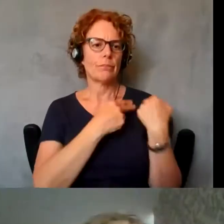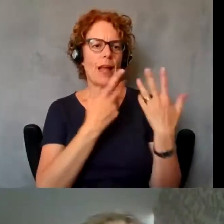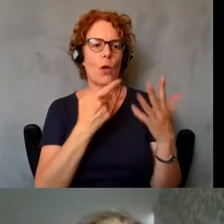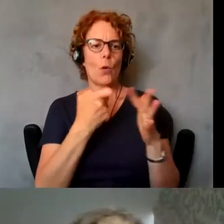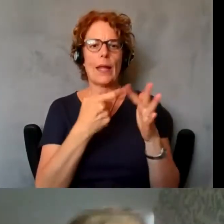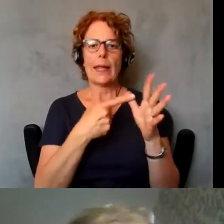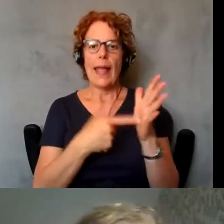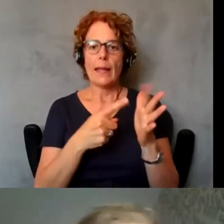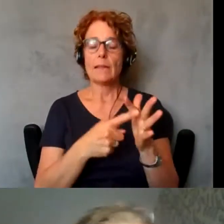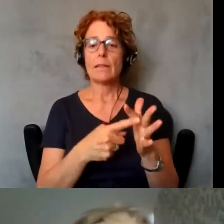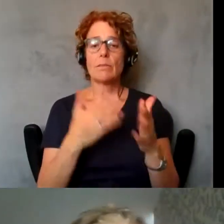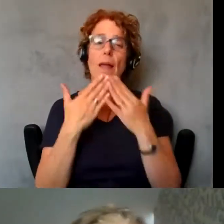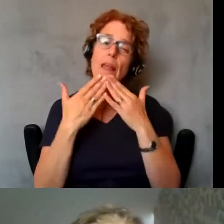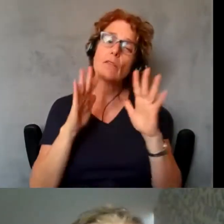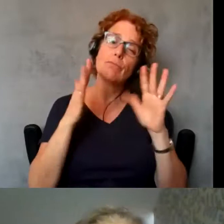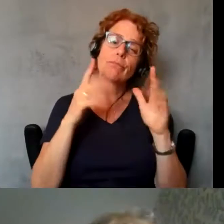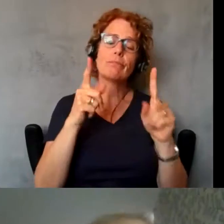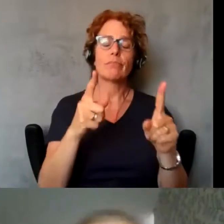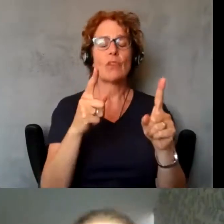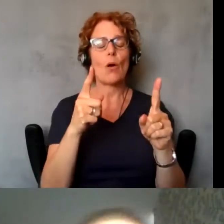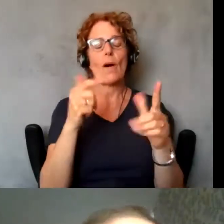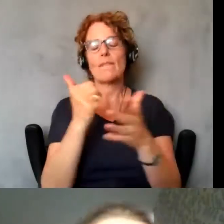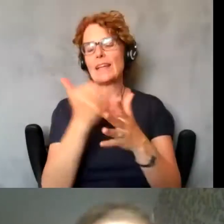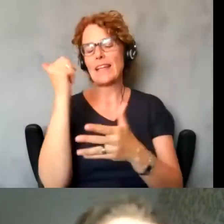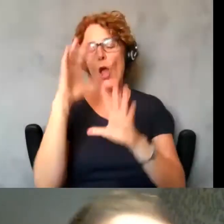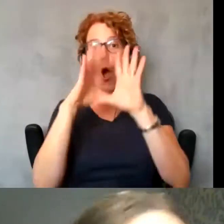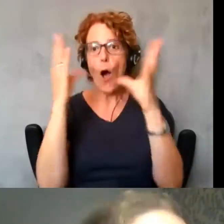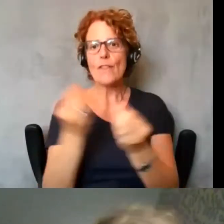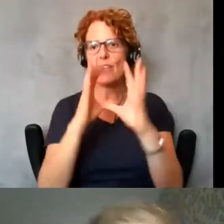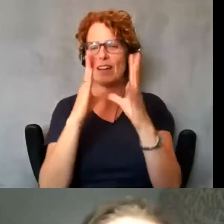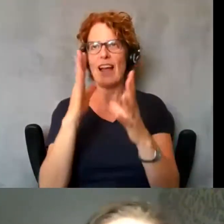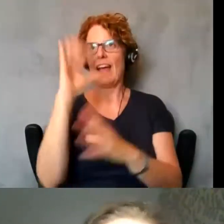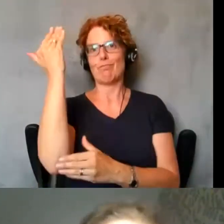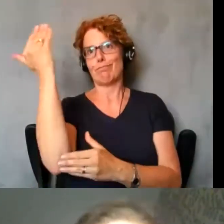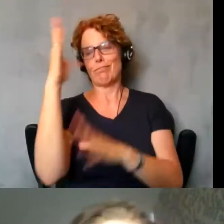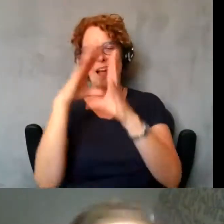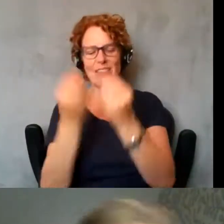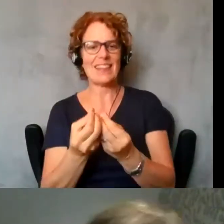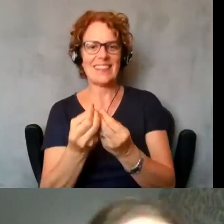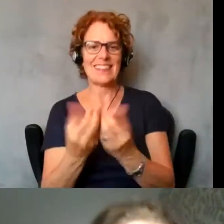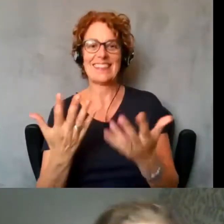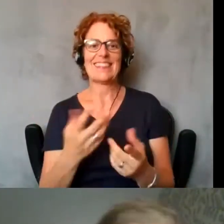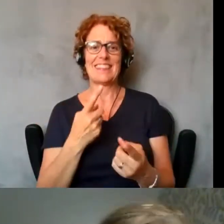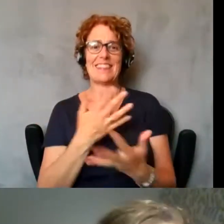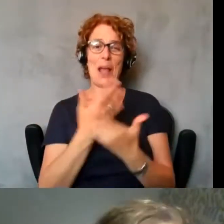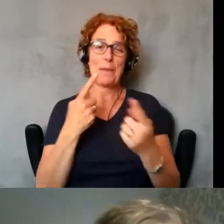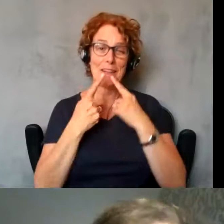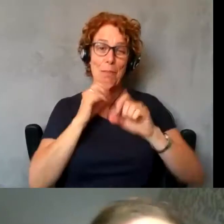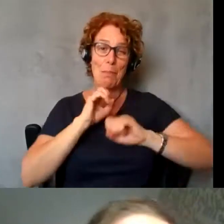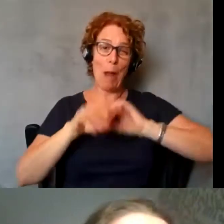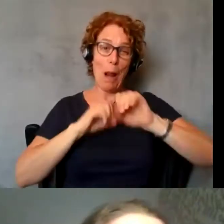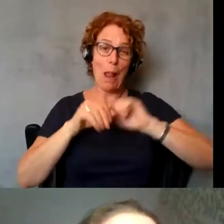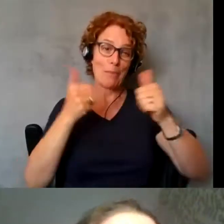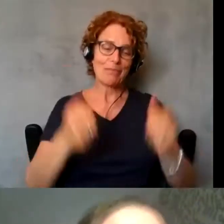Mariya, for such an excellent overview of everything. You packed it all in the end. You were worried about it, but it was very, very